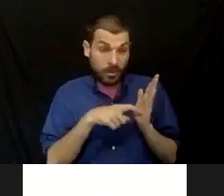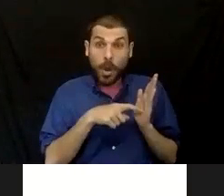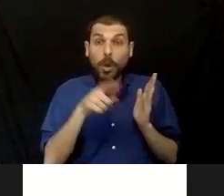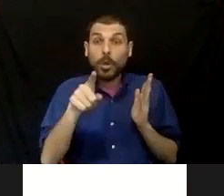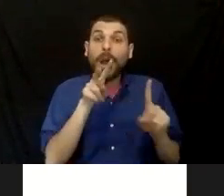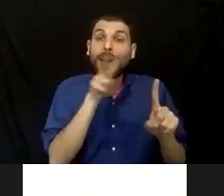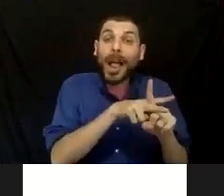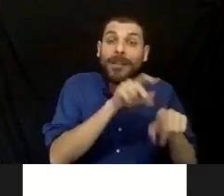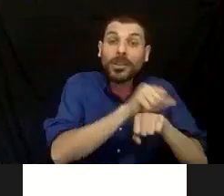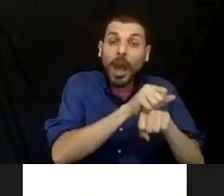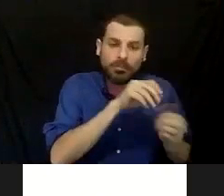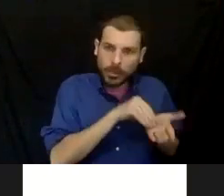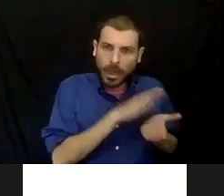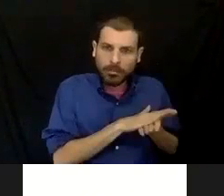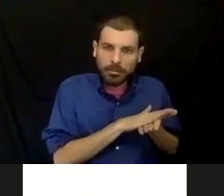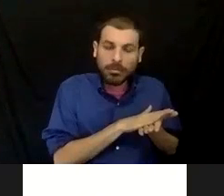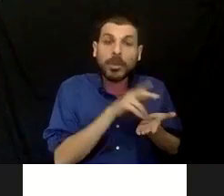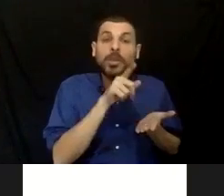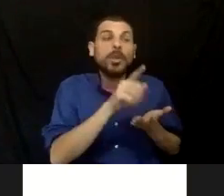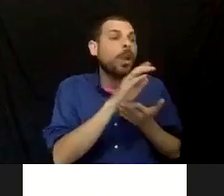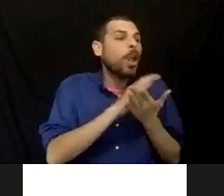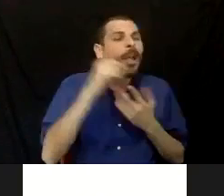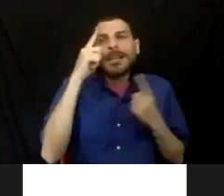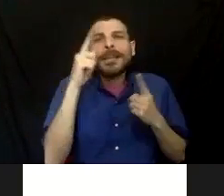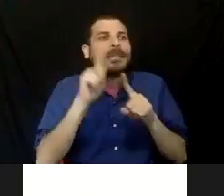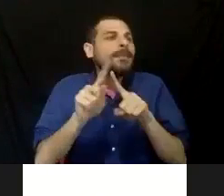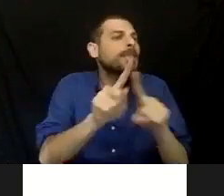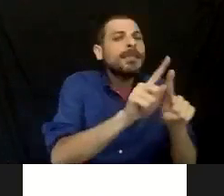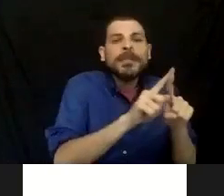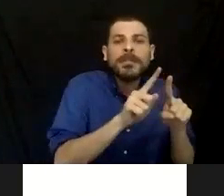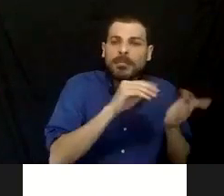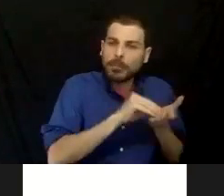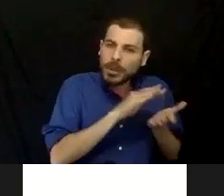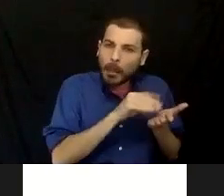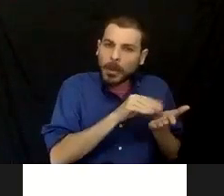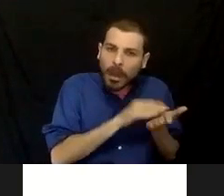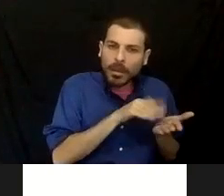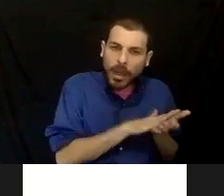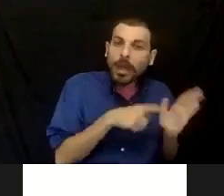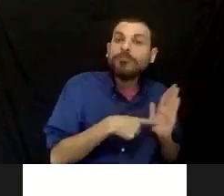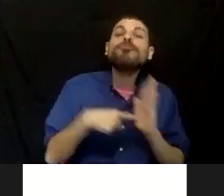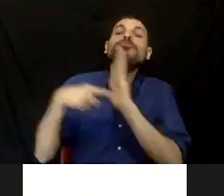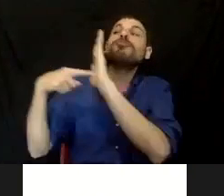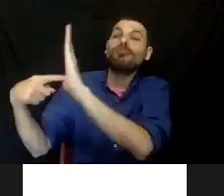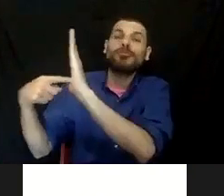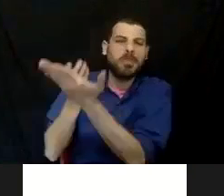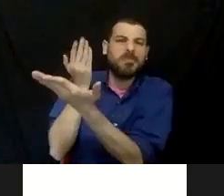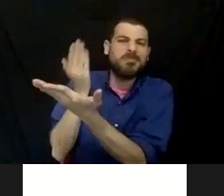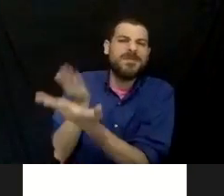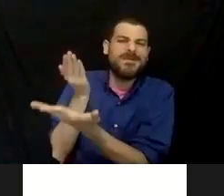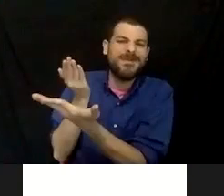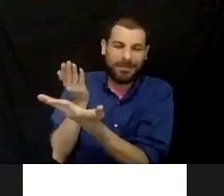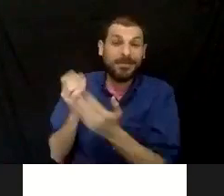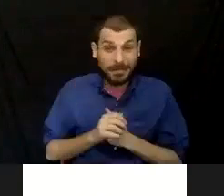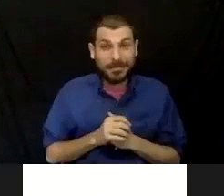are making efforts to do that, I would try to keep a record of what you're doing. But, you know, the